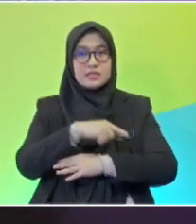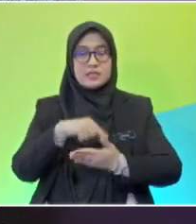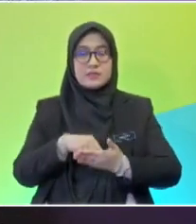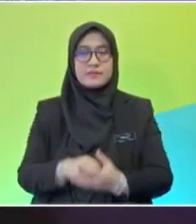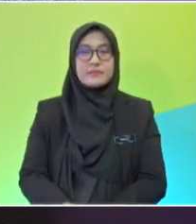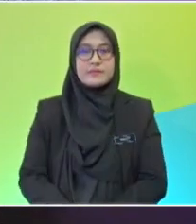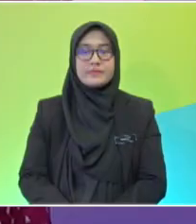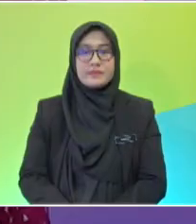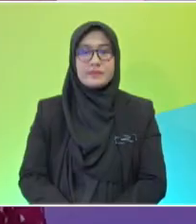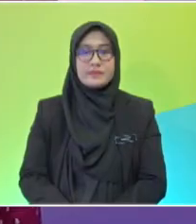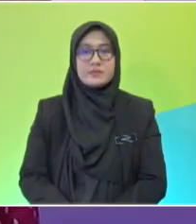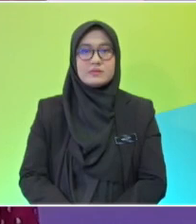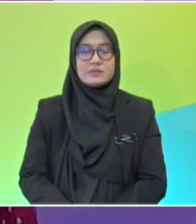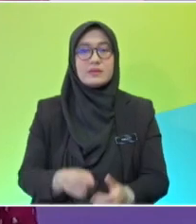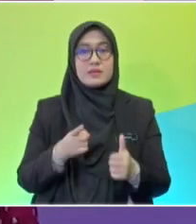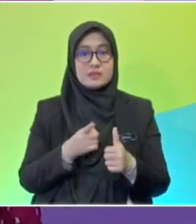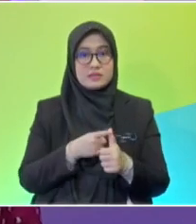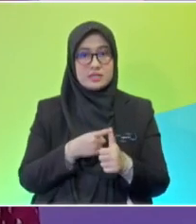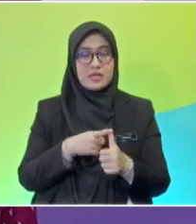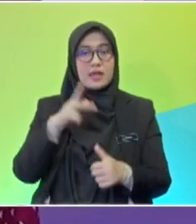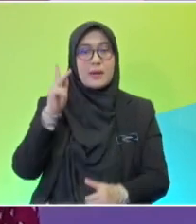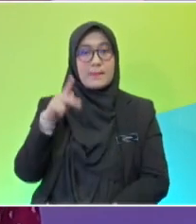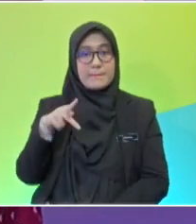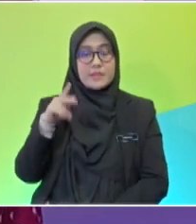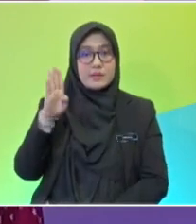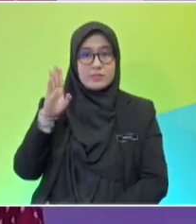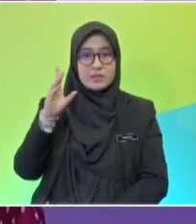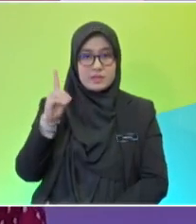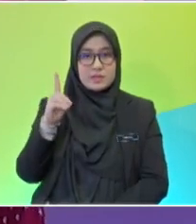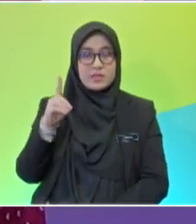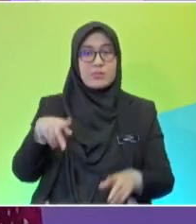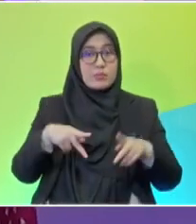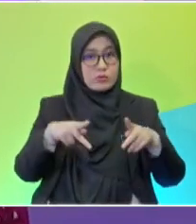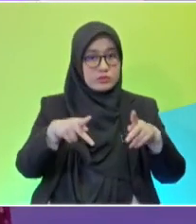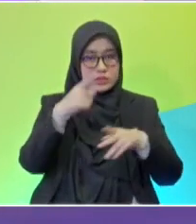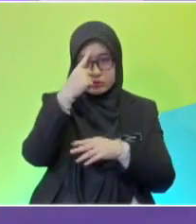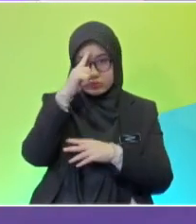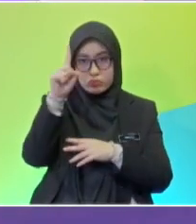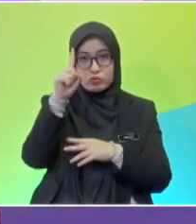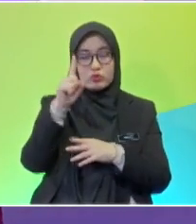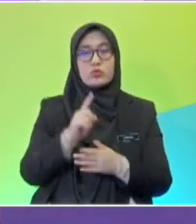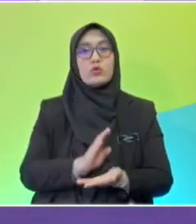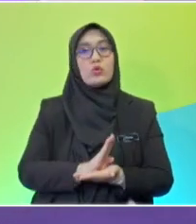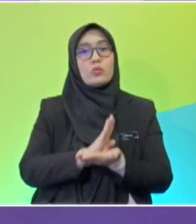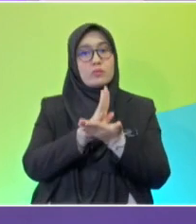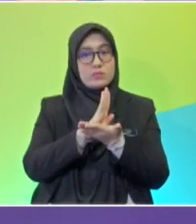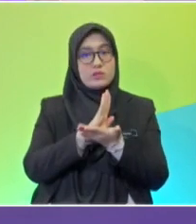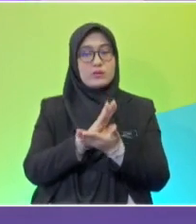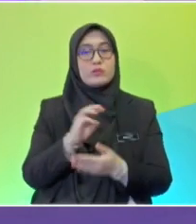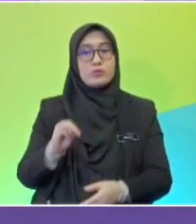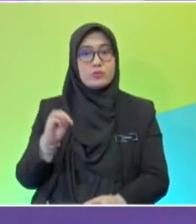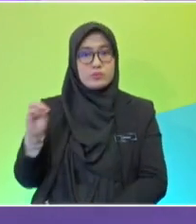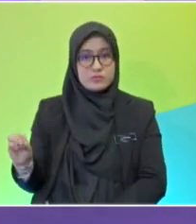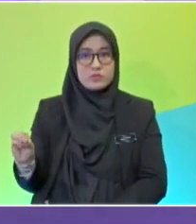as what you can see on the slide, is a process to assist pupils to learn. It's not a one-off. PBD is not a one-off. So,